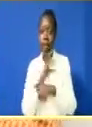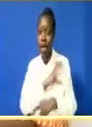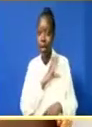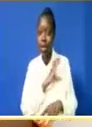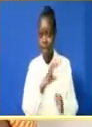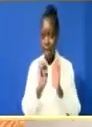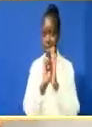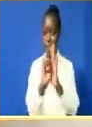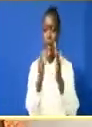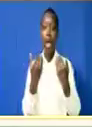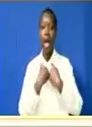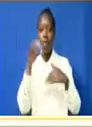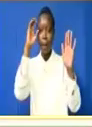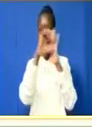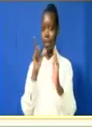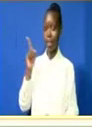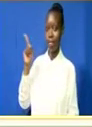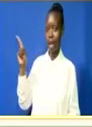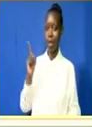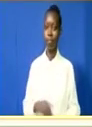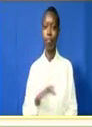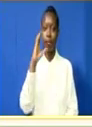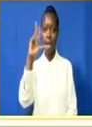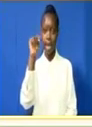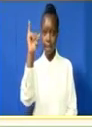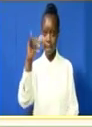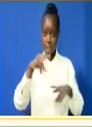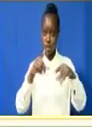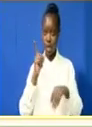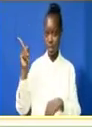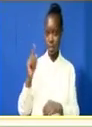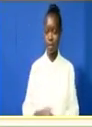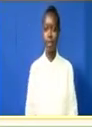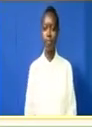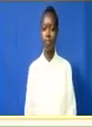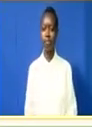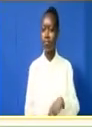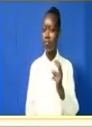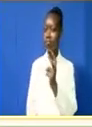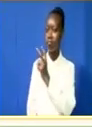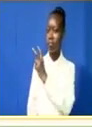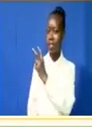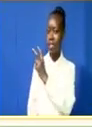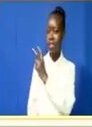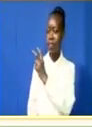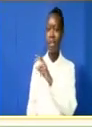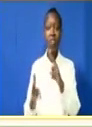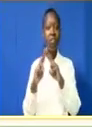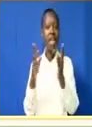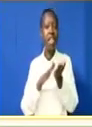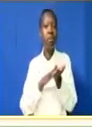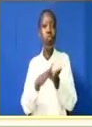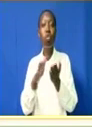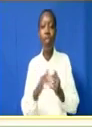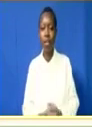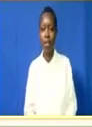example, we have the diagram of the clay soil there. Mm. By looking at it, you can see it is somehow smooth. Yes.